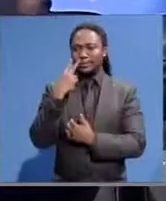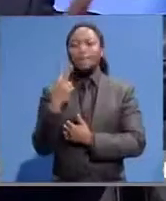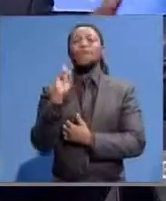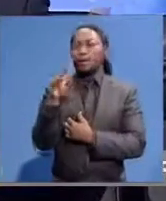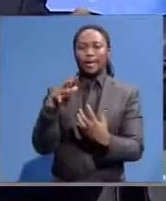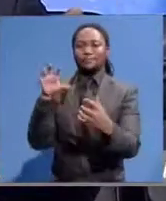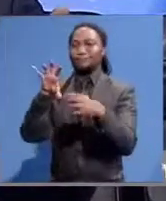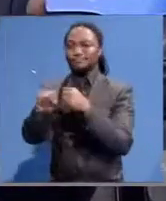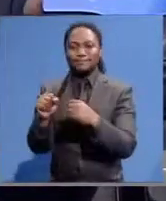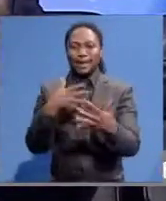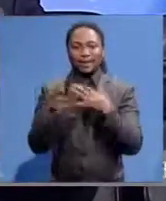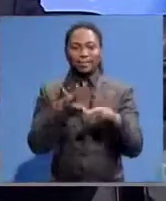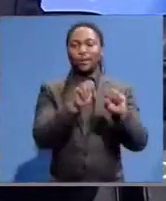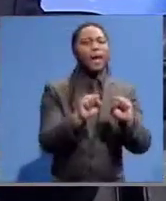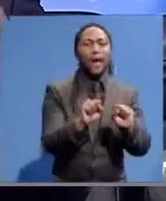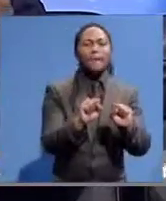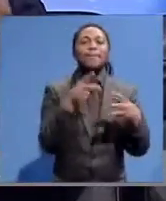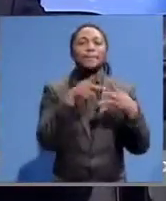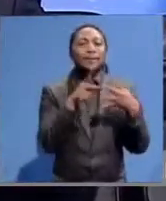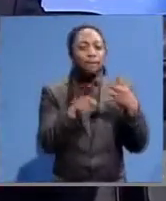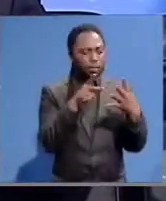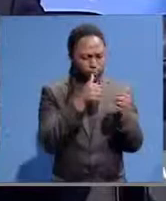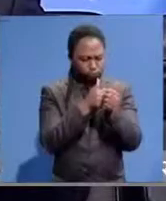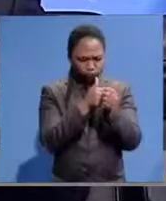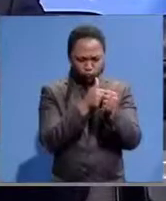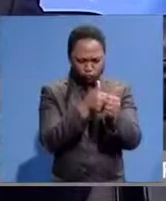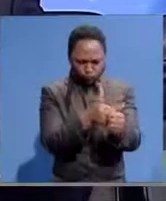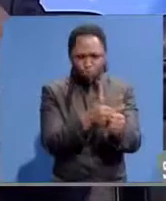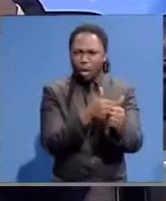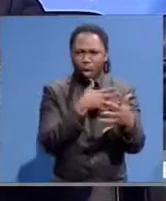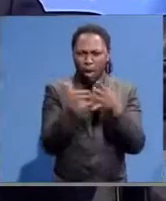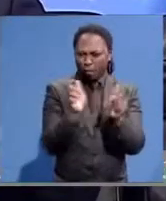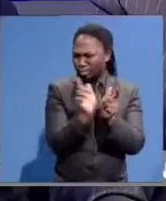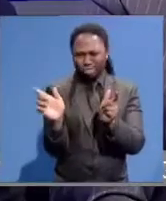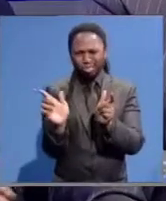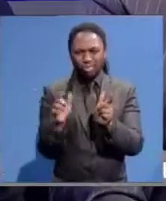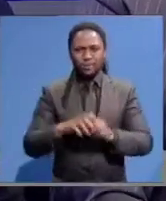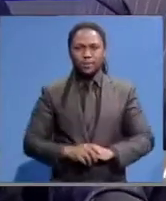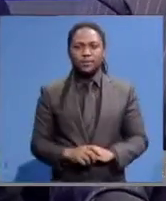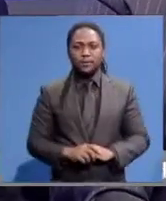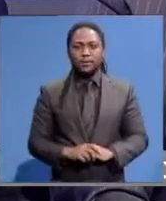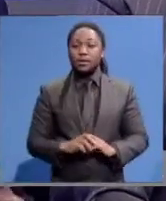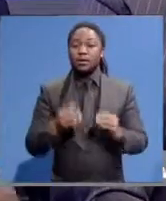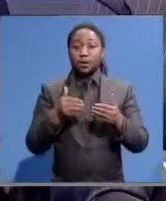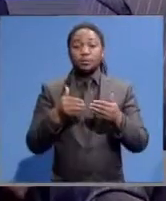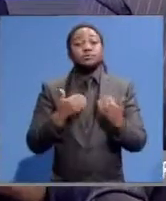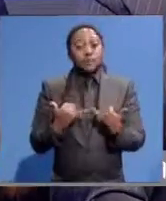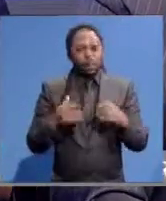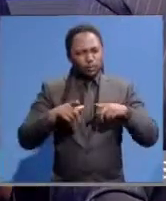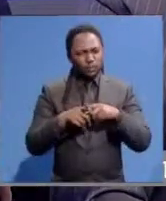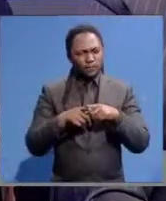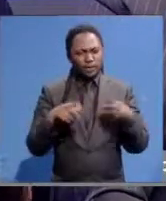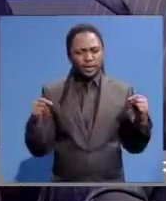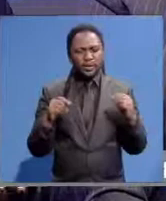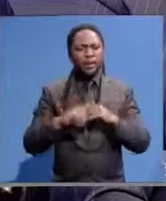whatever direction the wind blows in. And for me, that, I think, shows a lot of toughness. Definitely. And now, in closing, Vern, what would be your